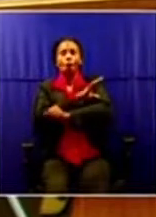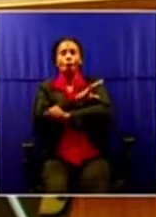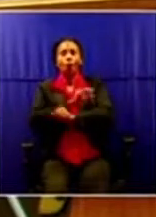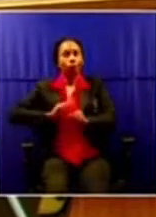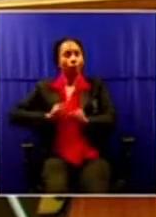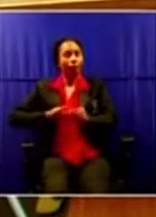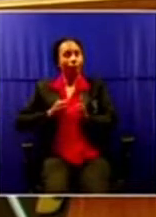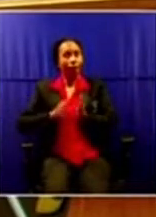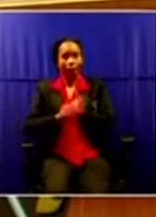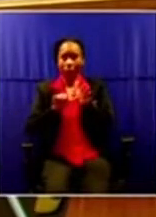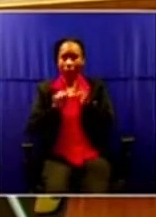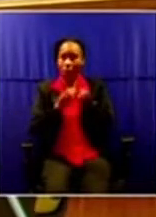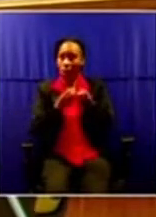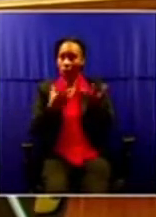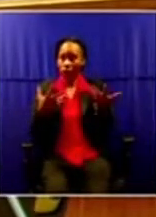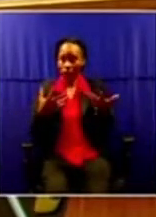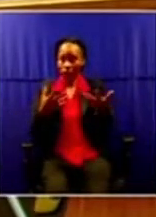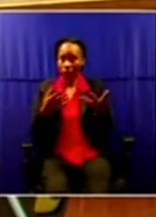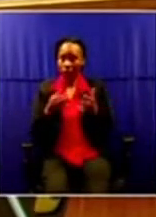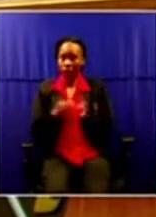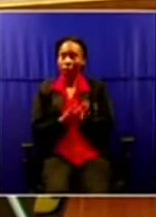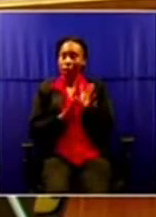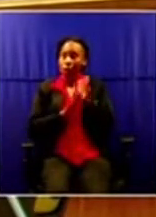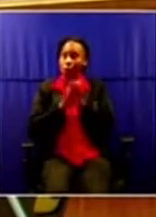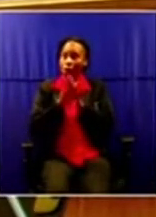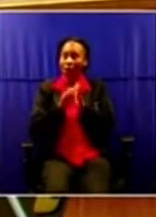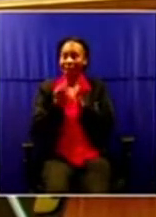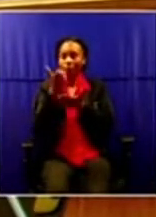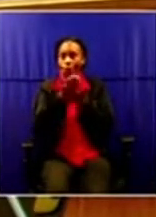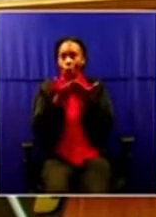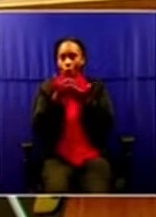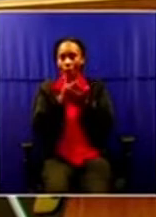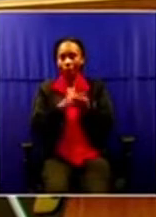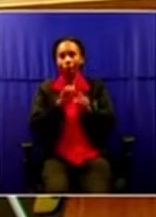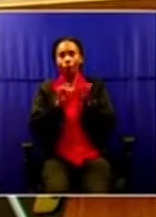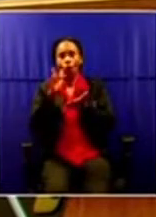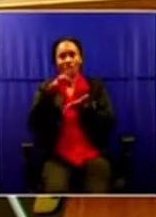improving the economic position of the women of